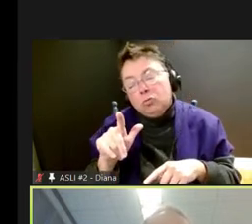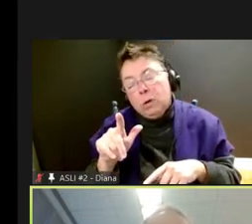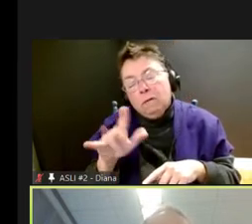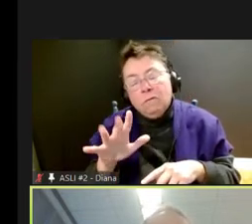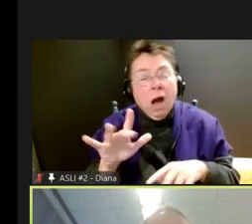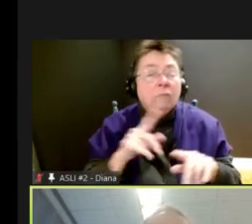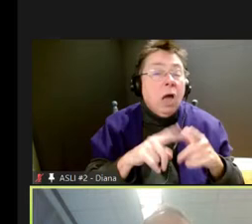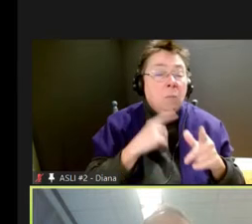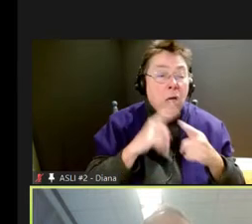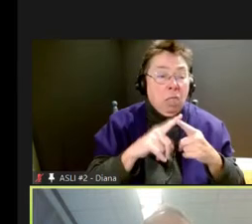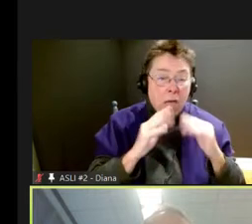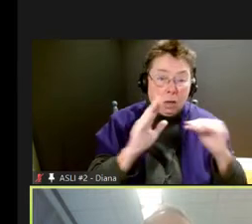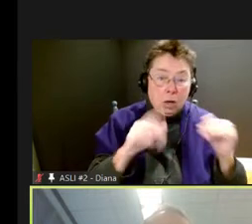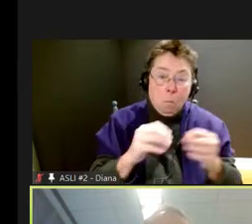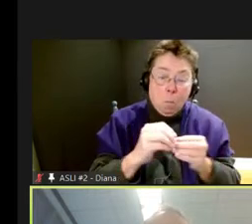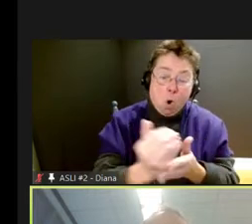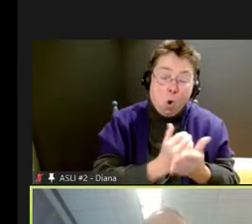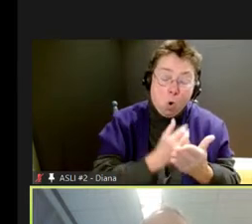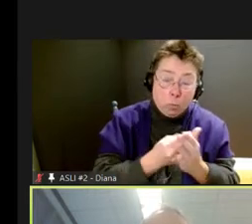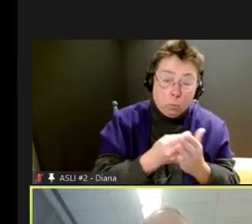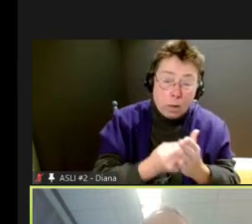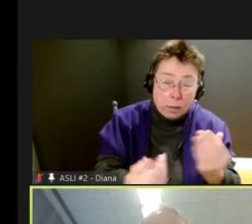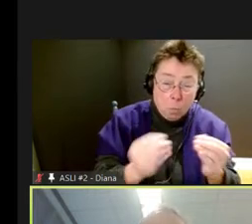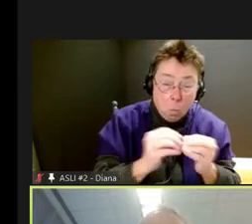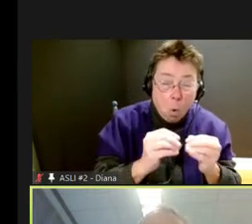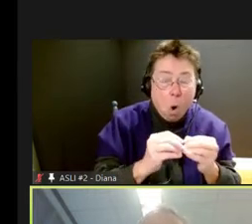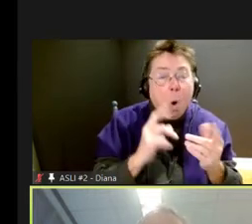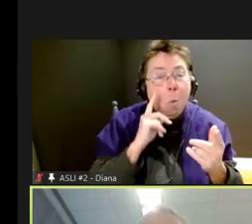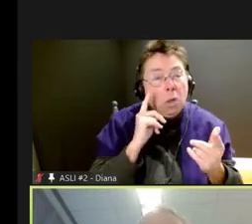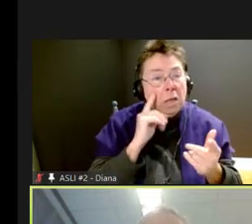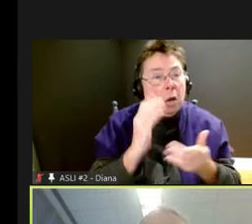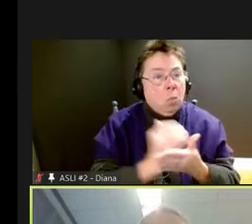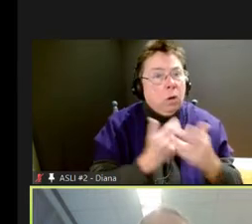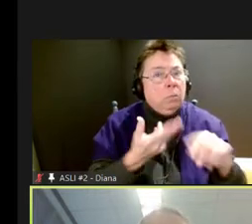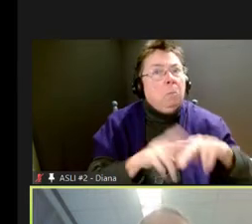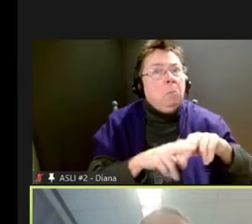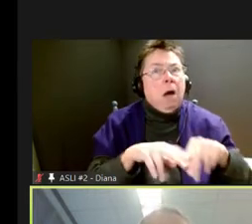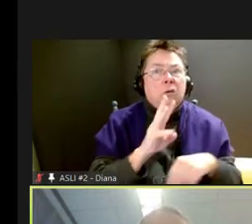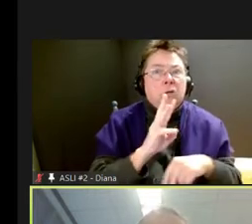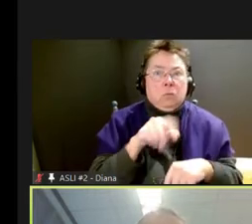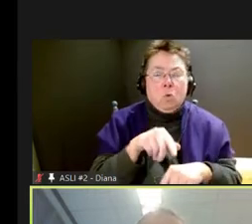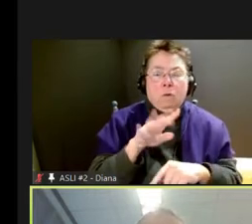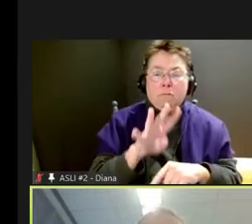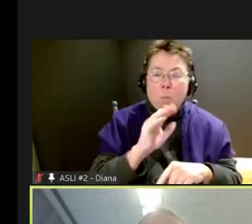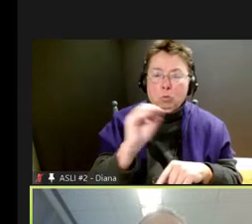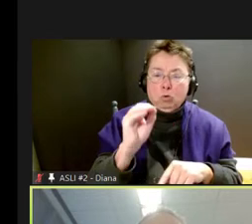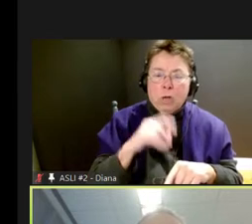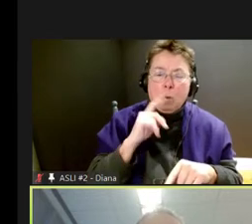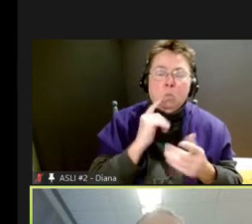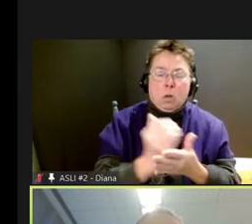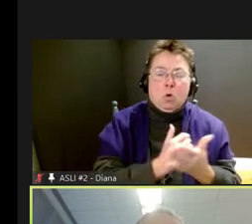revenue increases for 24 and 5 are estimated to be about 6.4%.